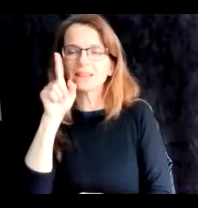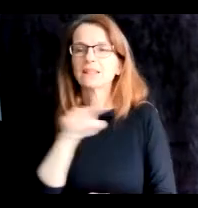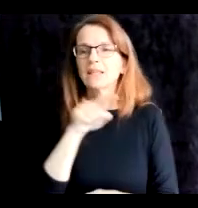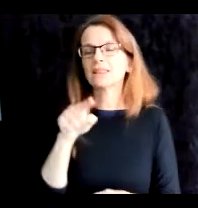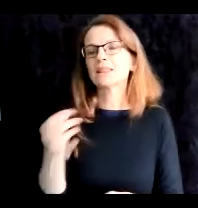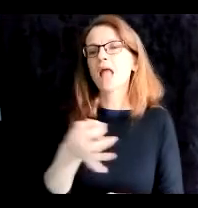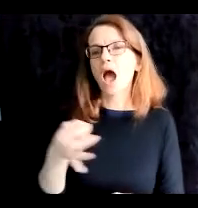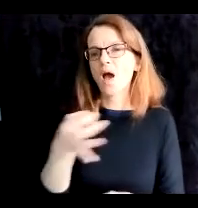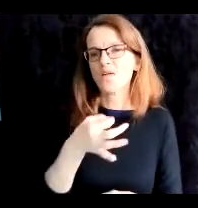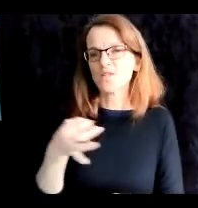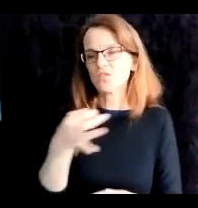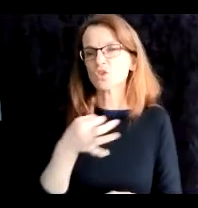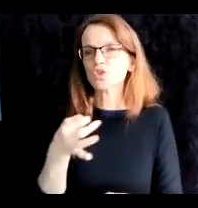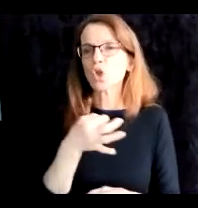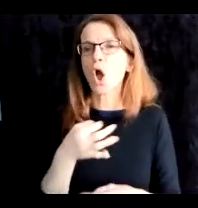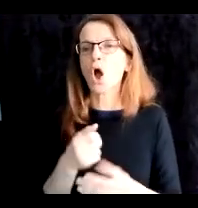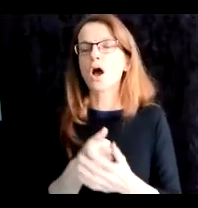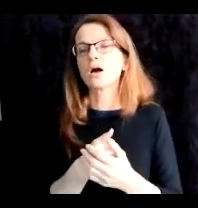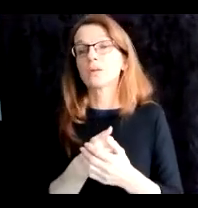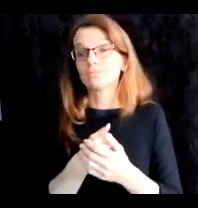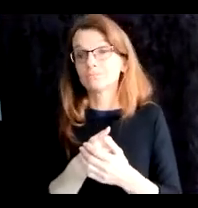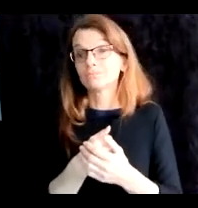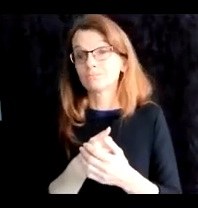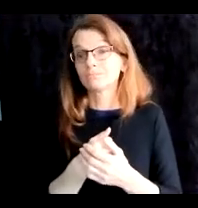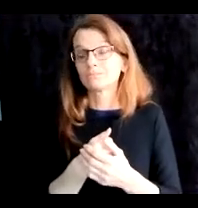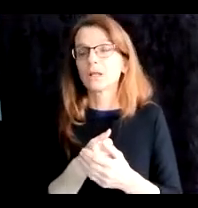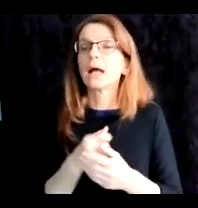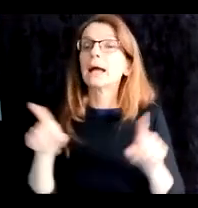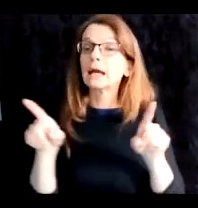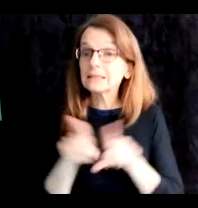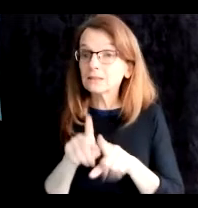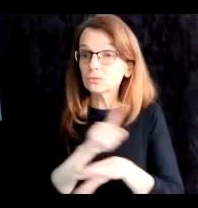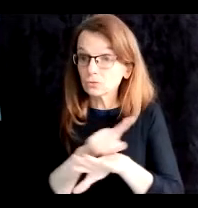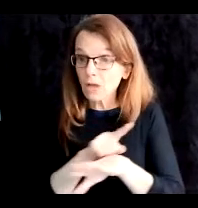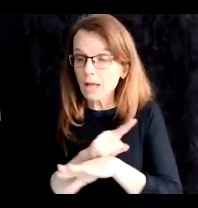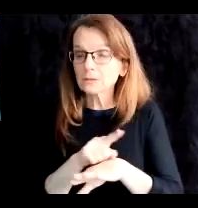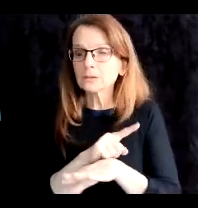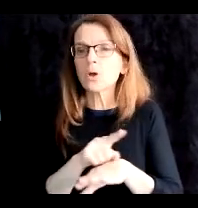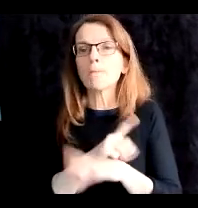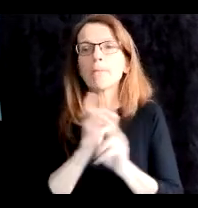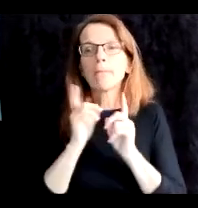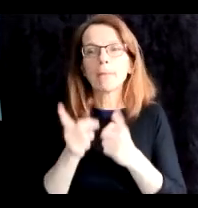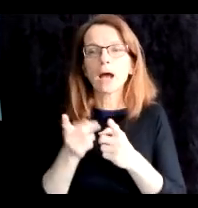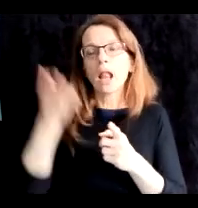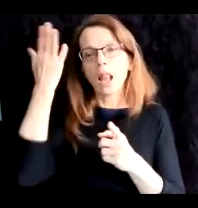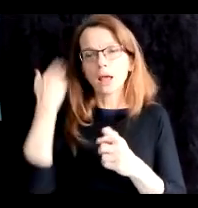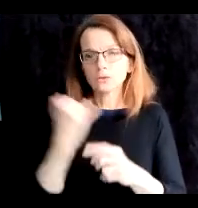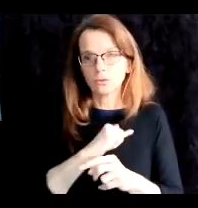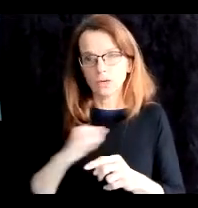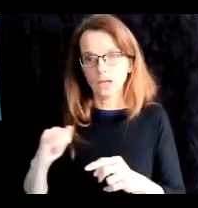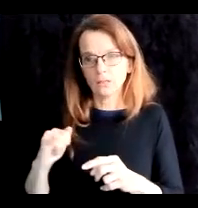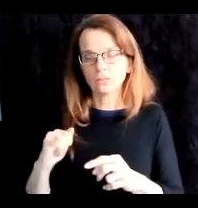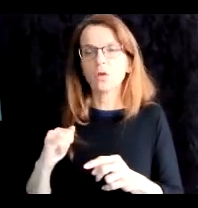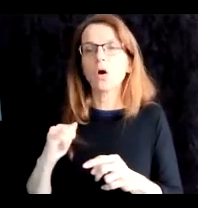same time, they have decided last year to continue exploring the gas and oil reserves in one of the most